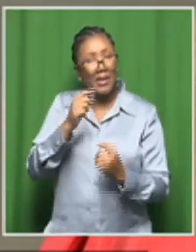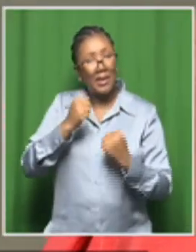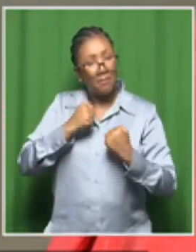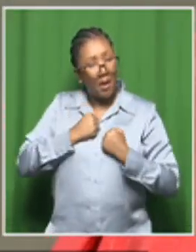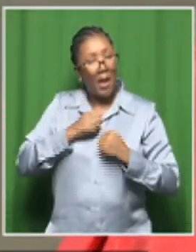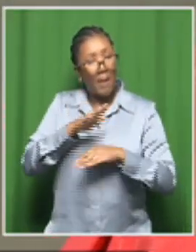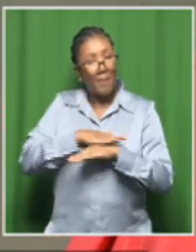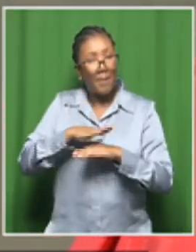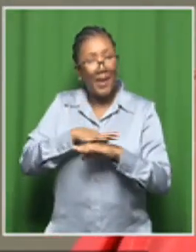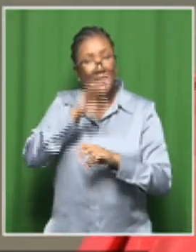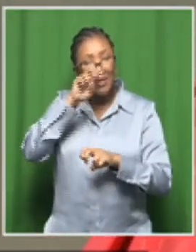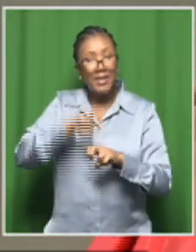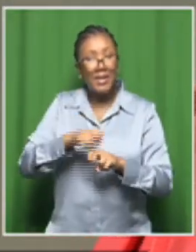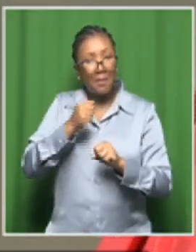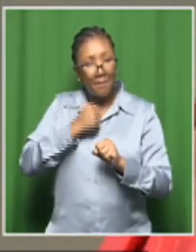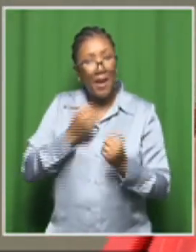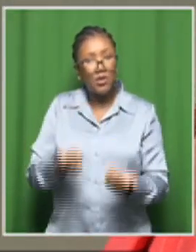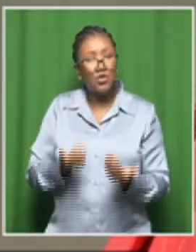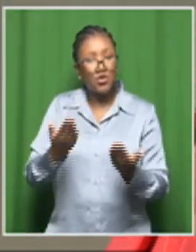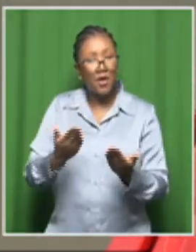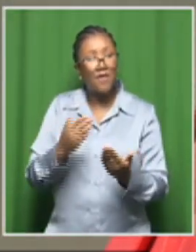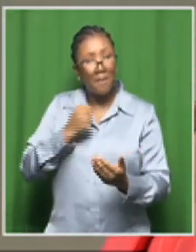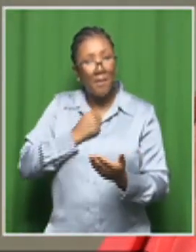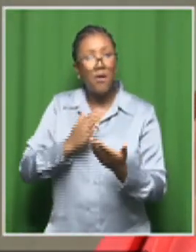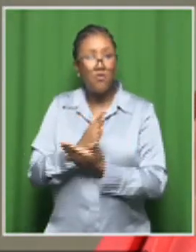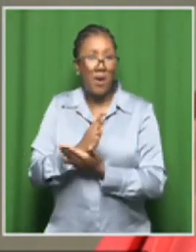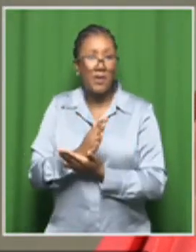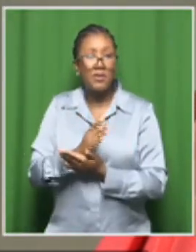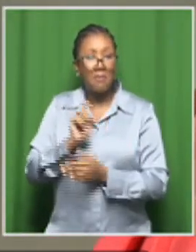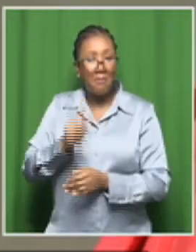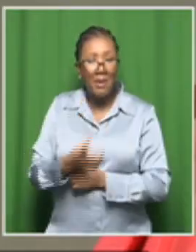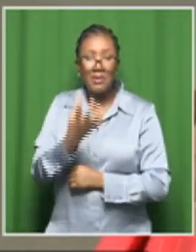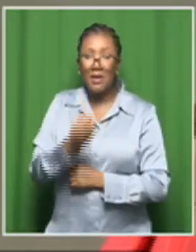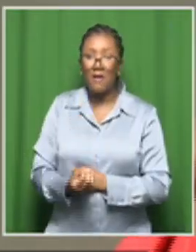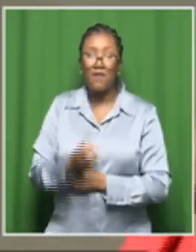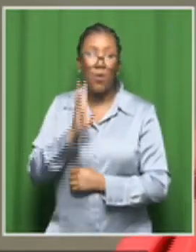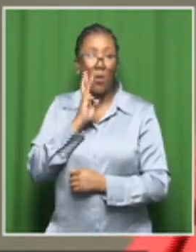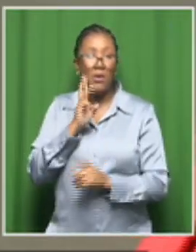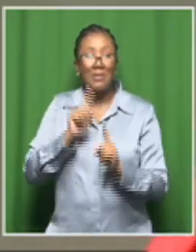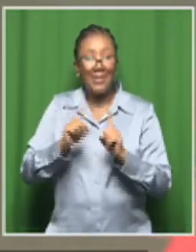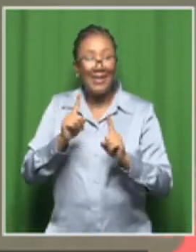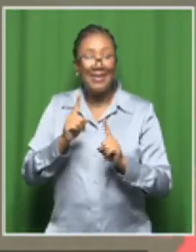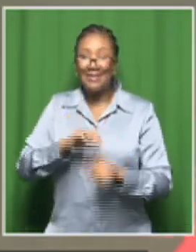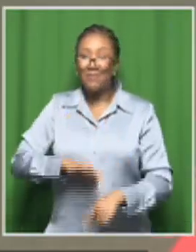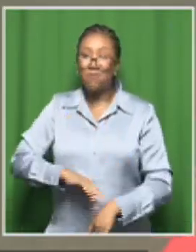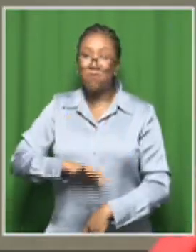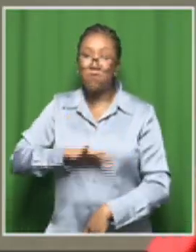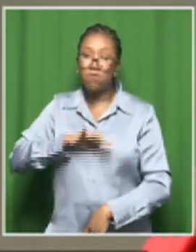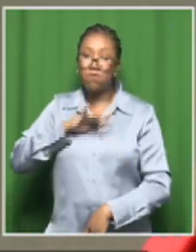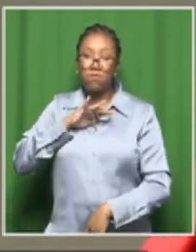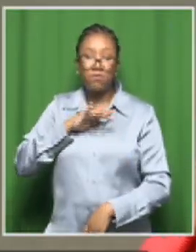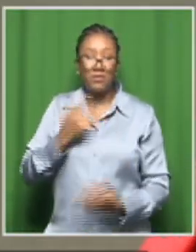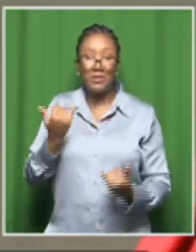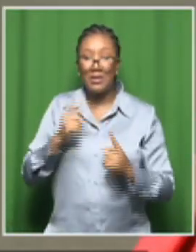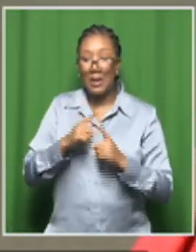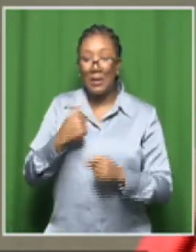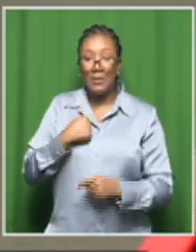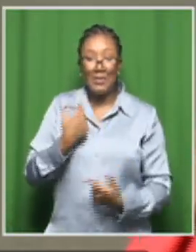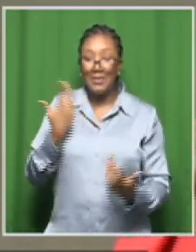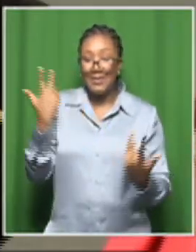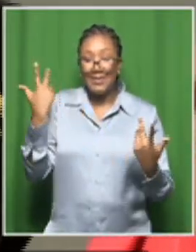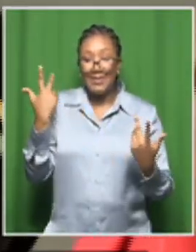we actually should be having. It's just really frustrating. I have no words to say,